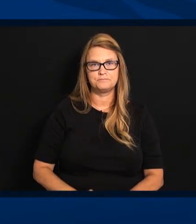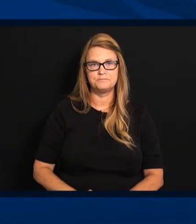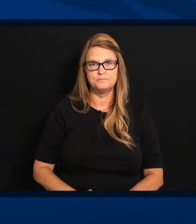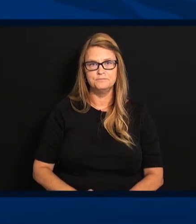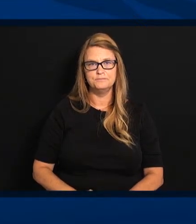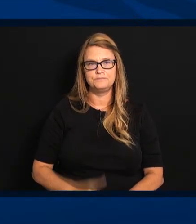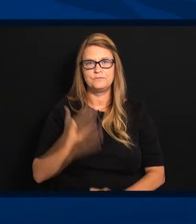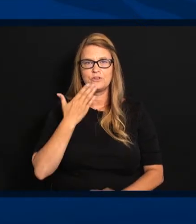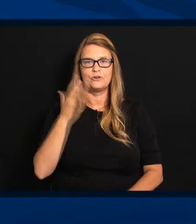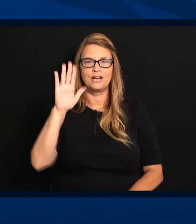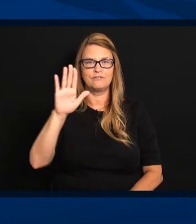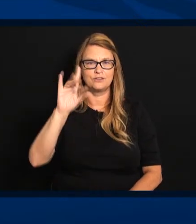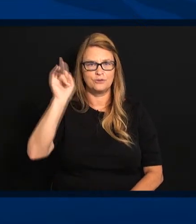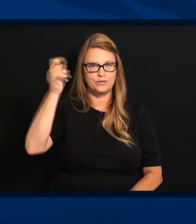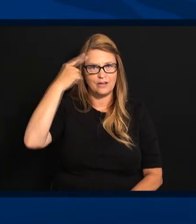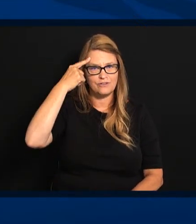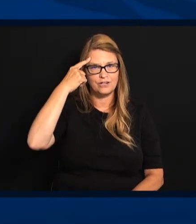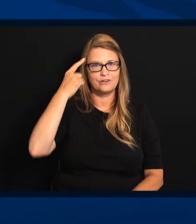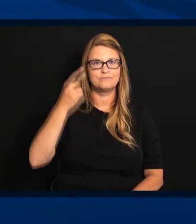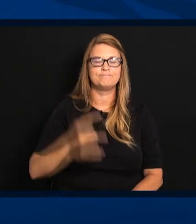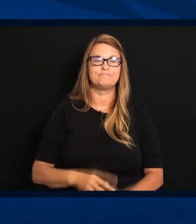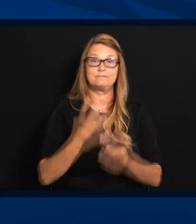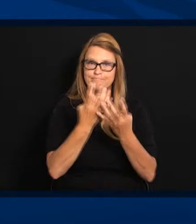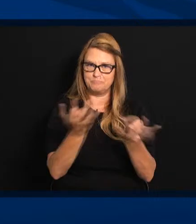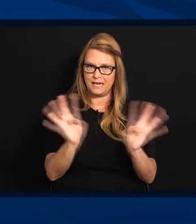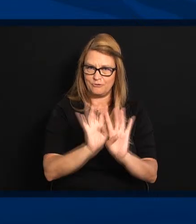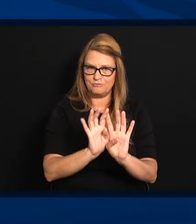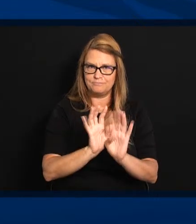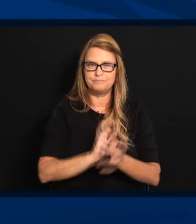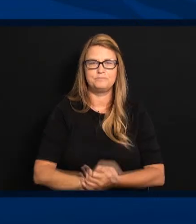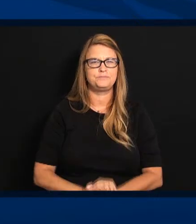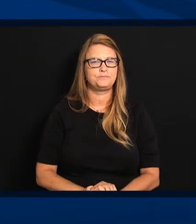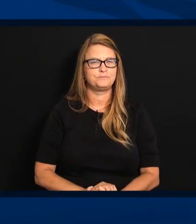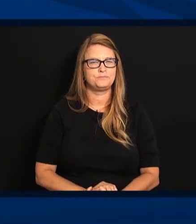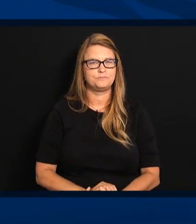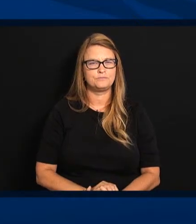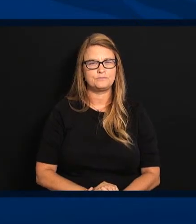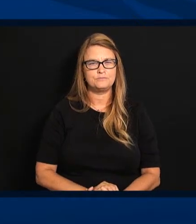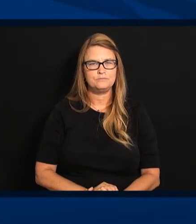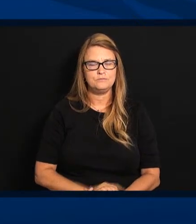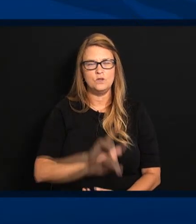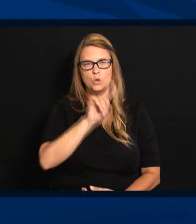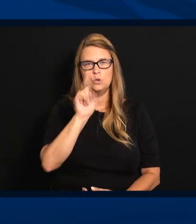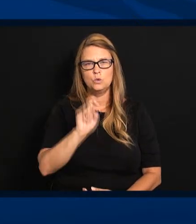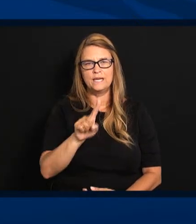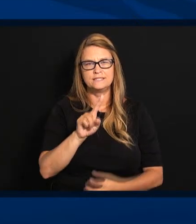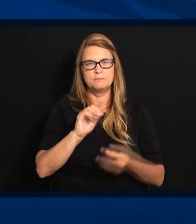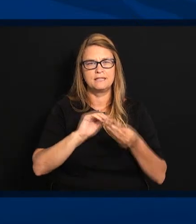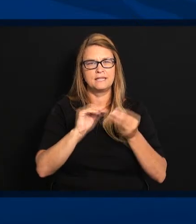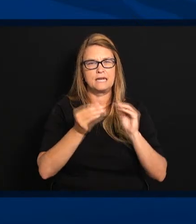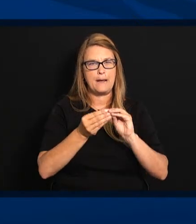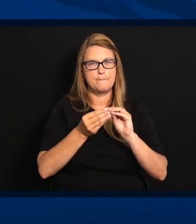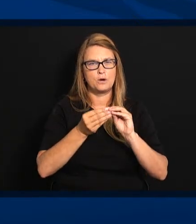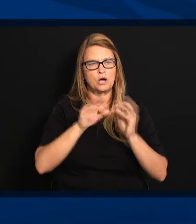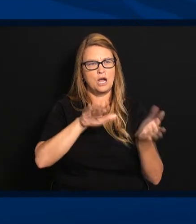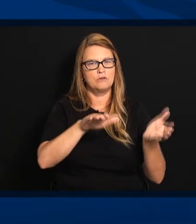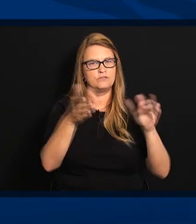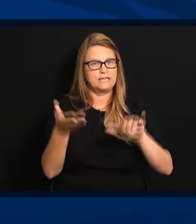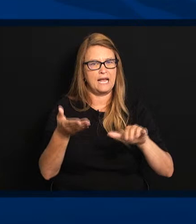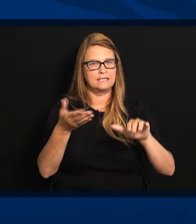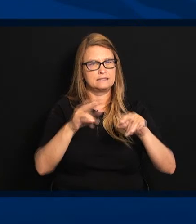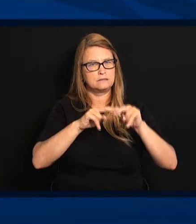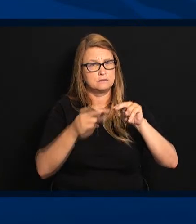Good afternoon, Governor. Good afternoon, everybody. A question about the declining number of deaths that we're seeing from